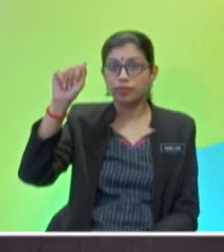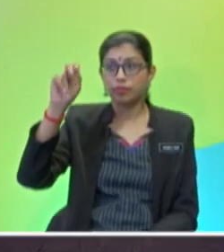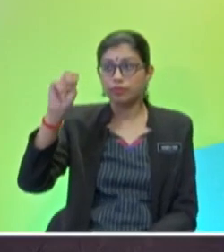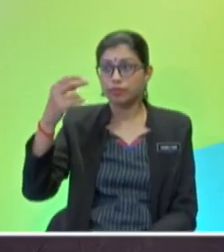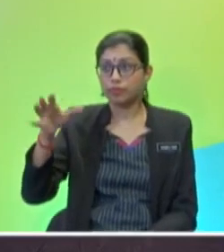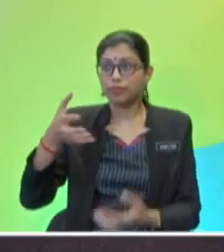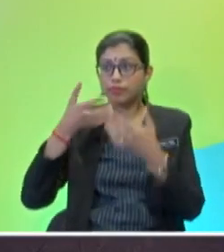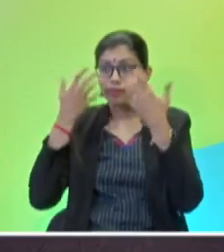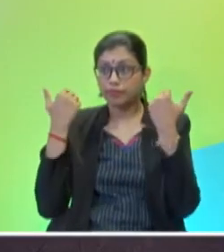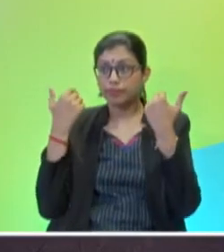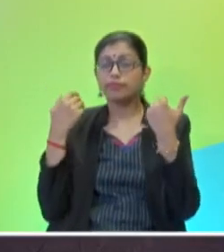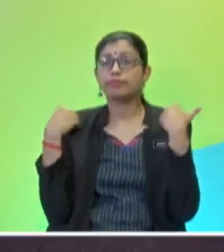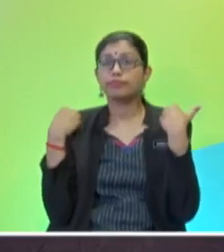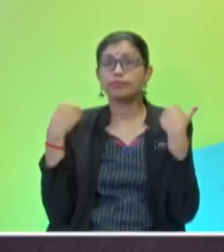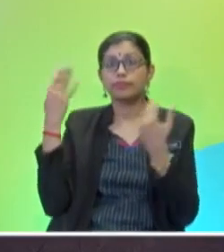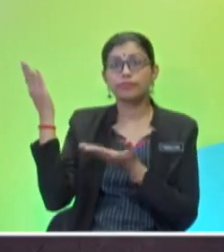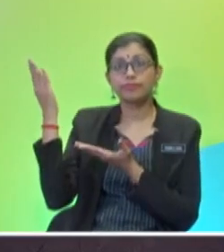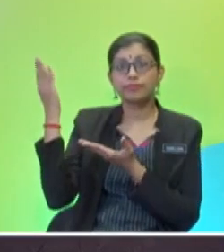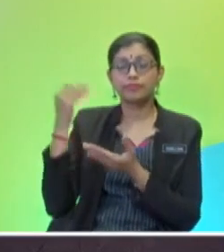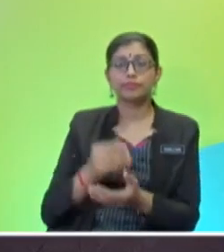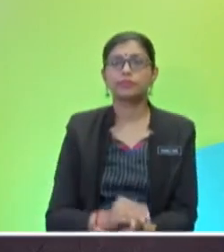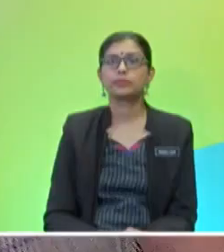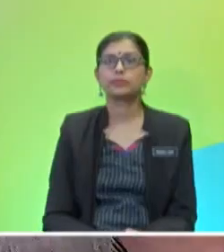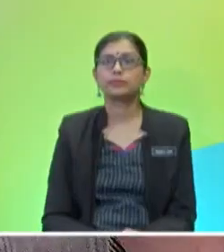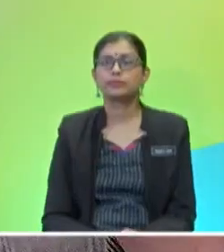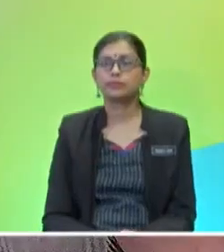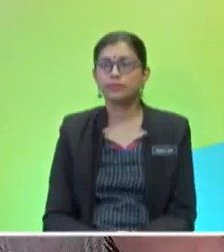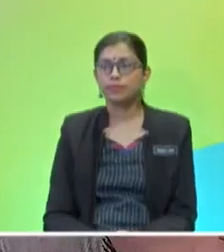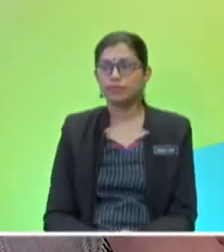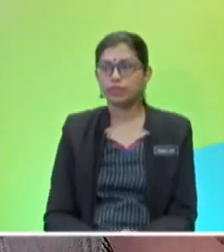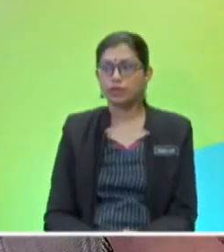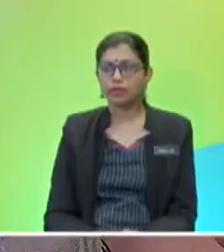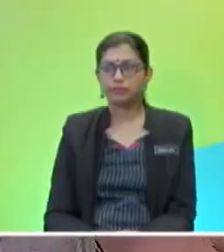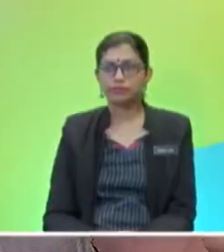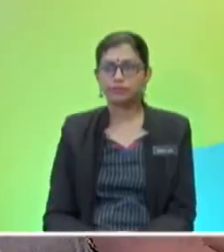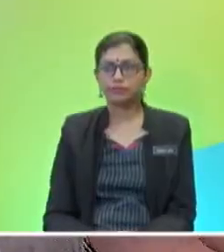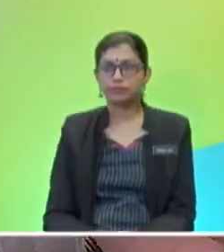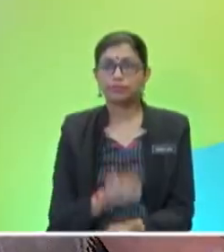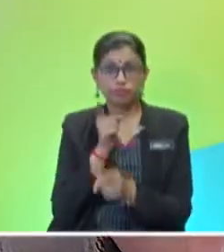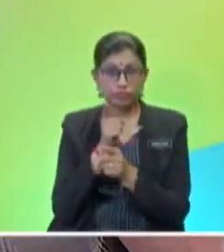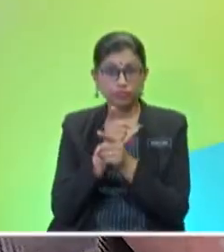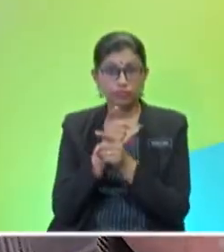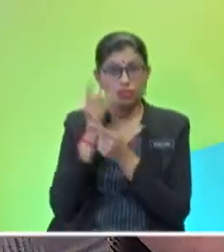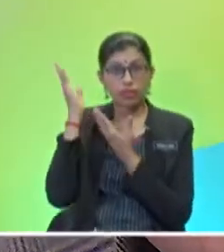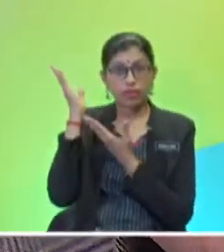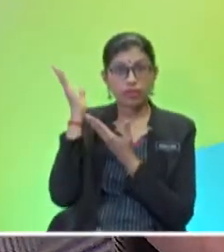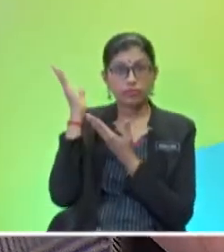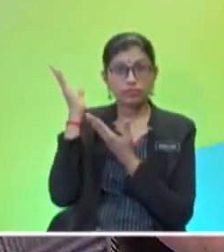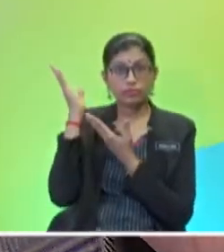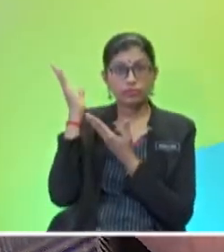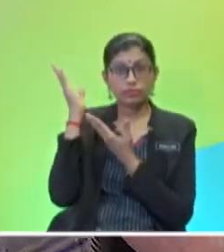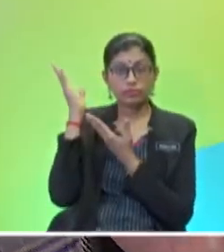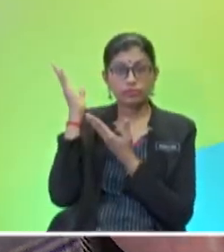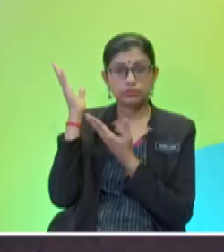is the one! Yay! All right. Okay. Let me just show it to everyone. Is this correct? Yes, Of you are